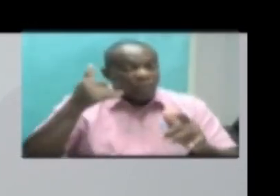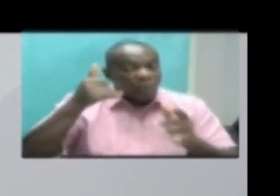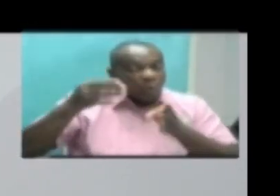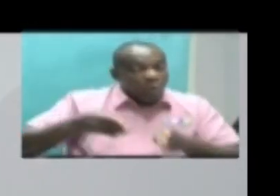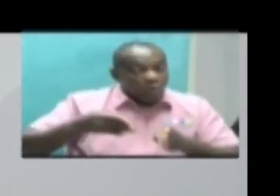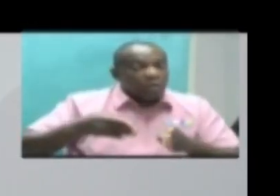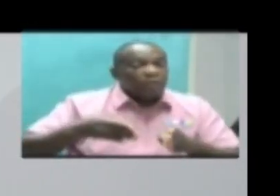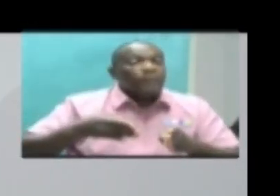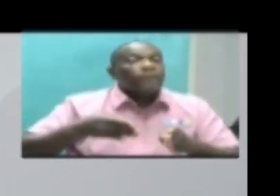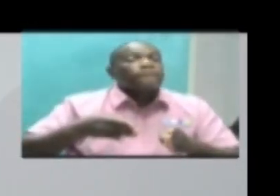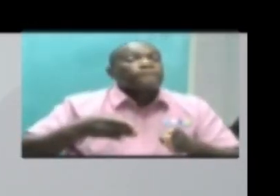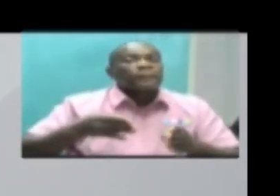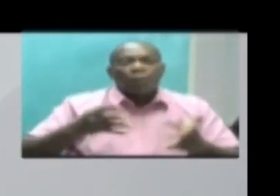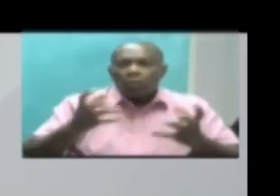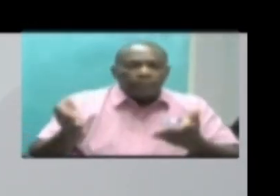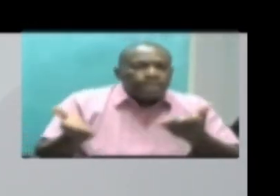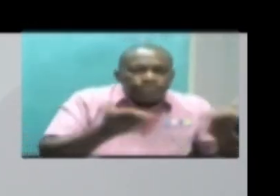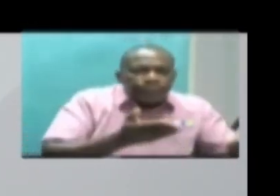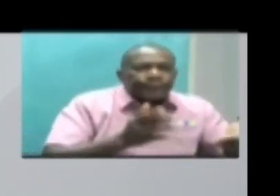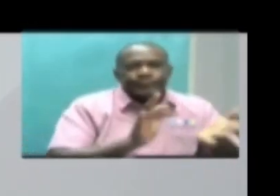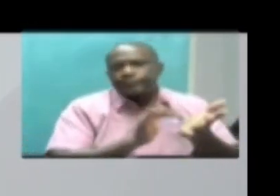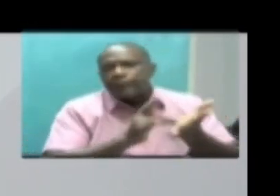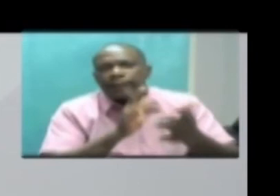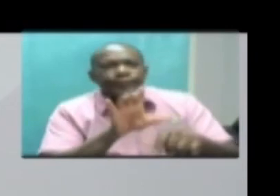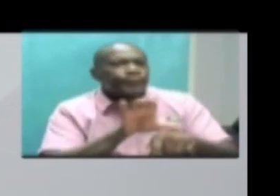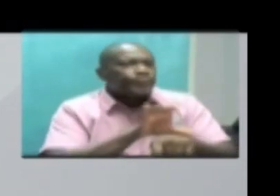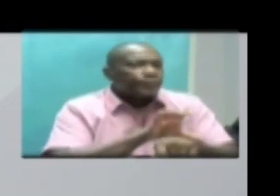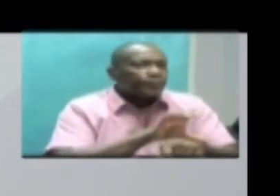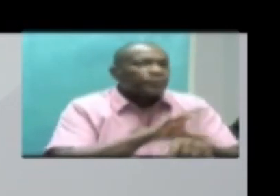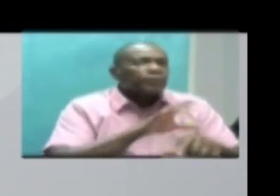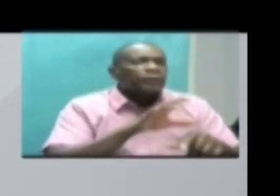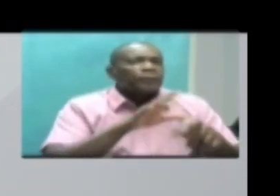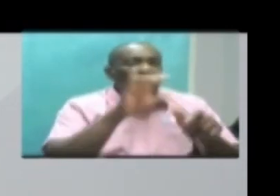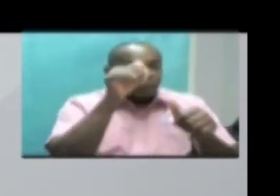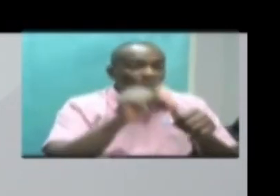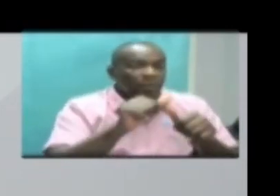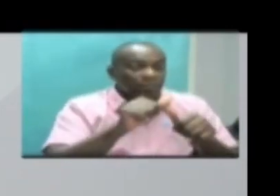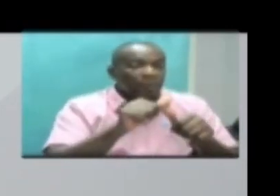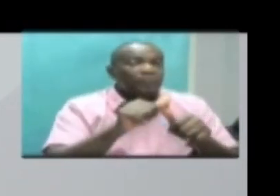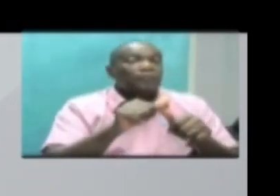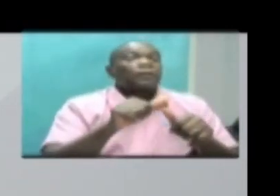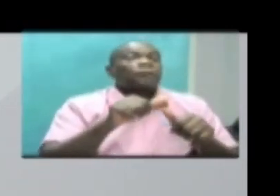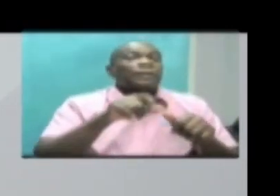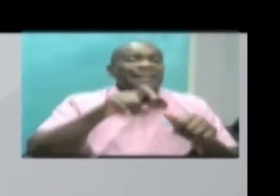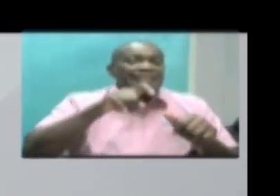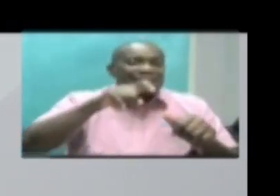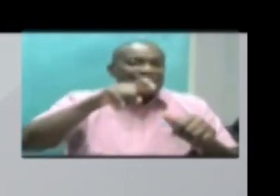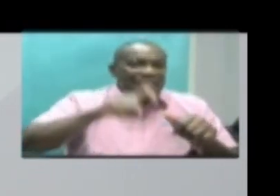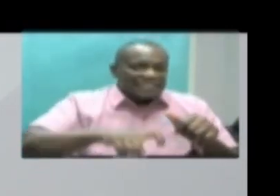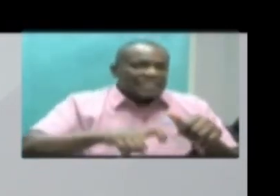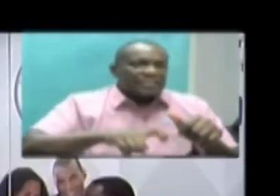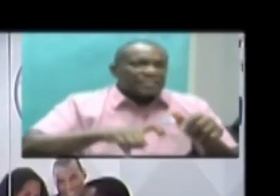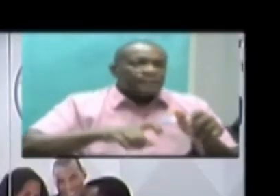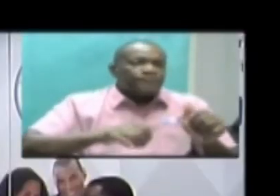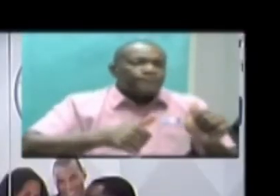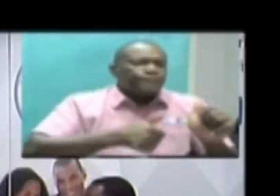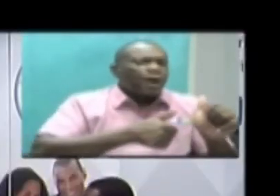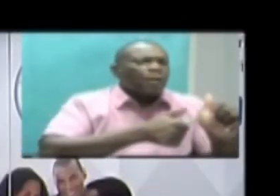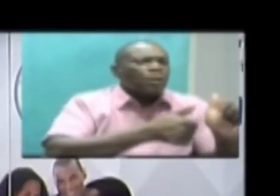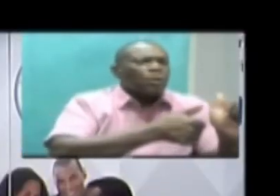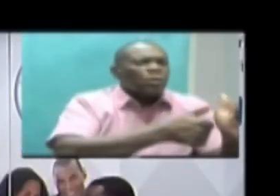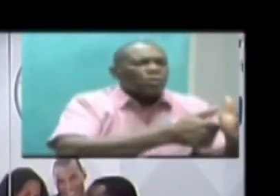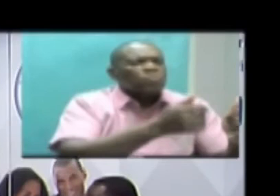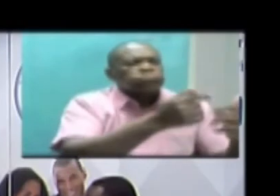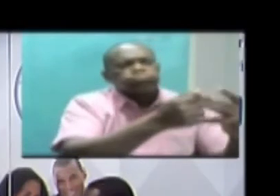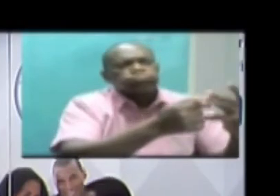we have to follow what is policing. We have to follow certain areas. And sometimes somebody says, let me just go and carry.